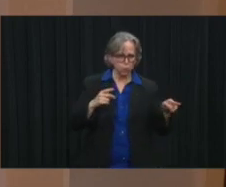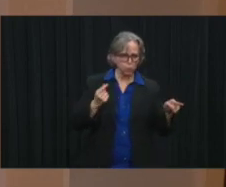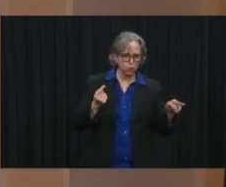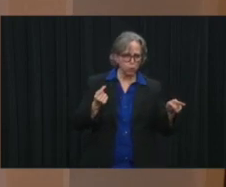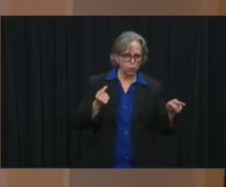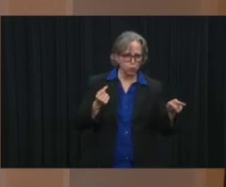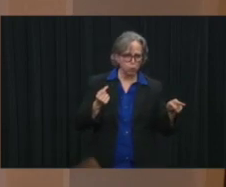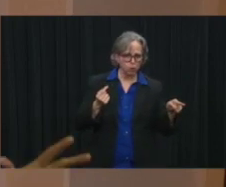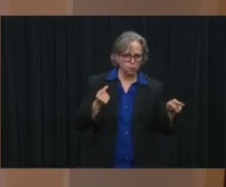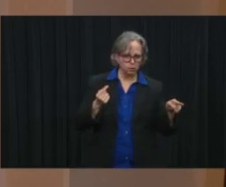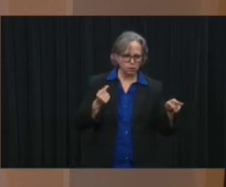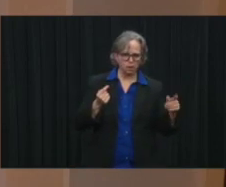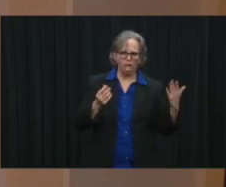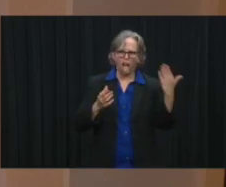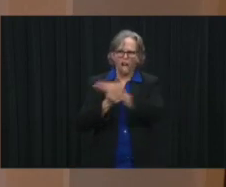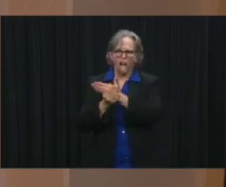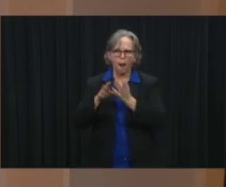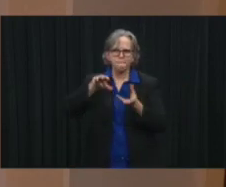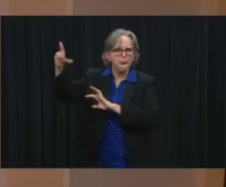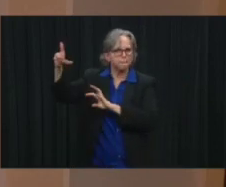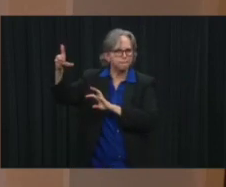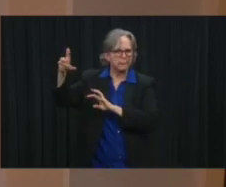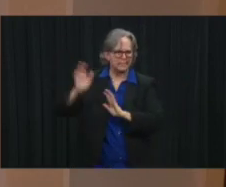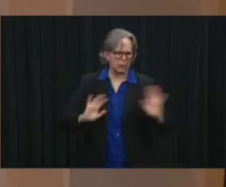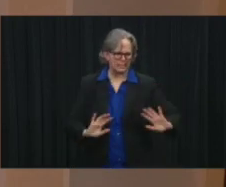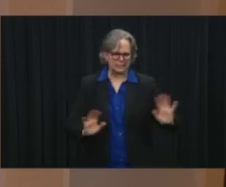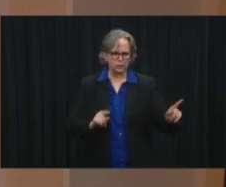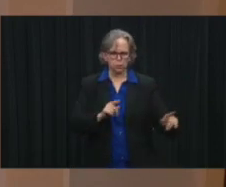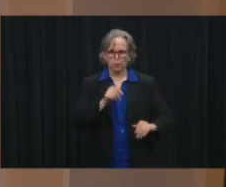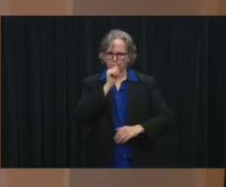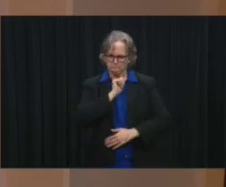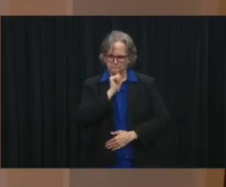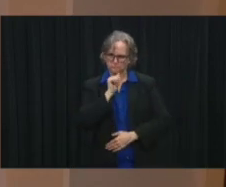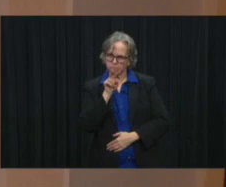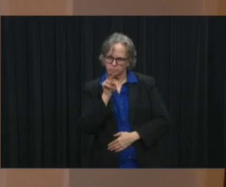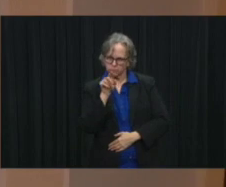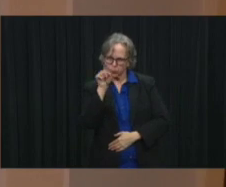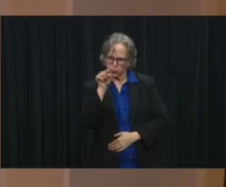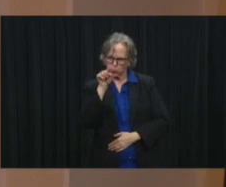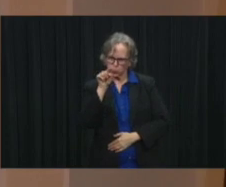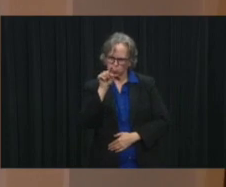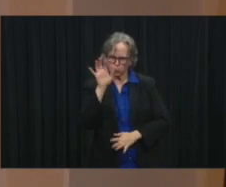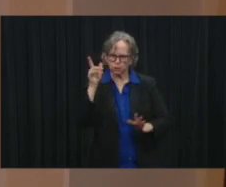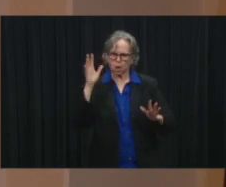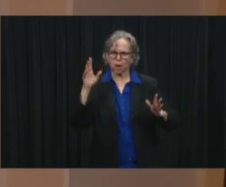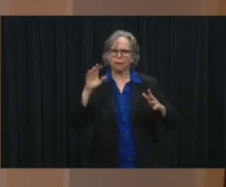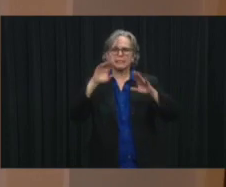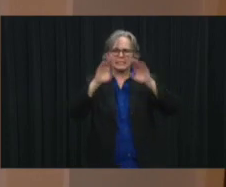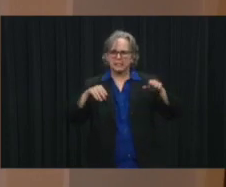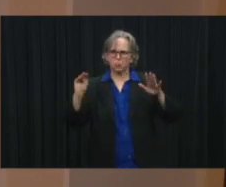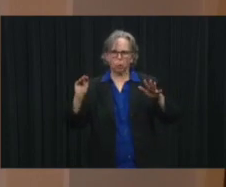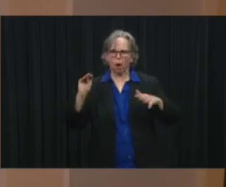that. And so don't do that. That overloads the system, and it'll probably be slower for you when you go about that.